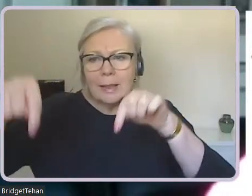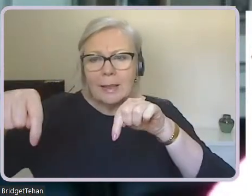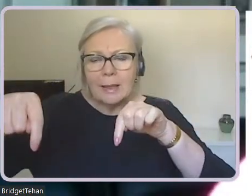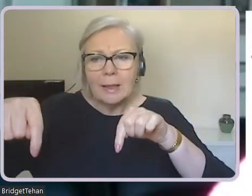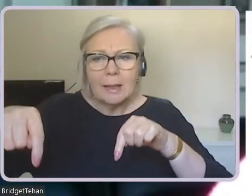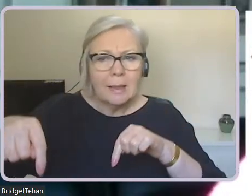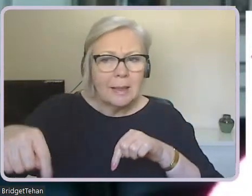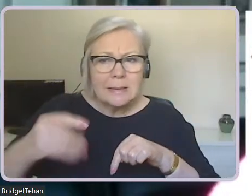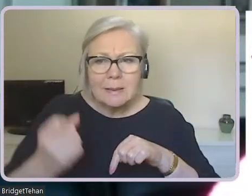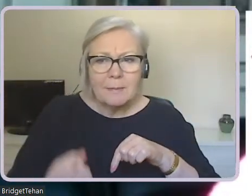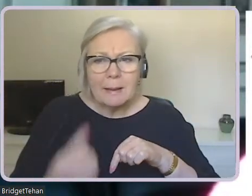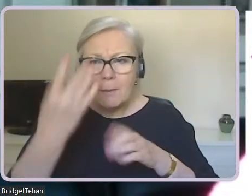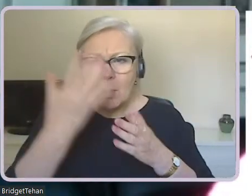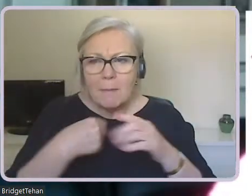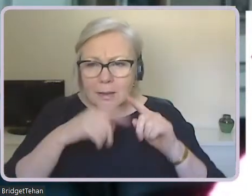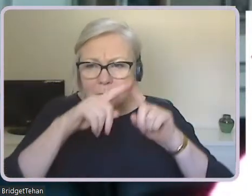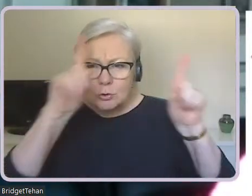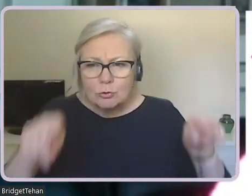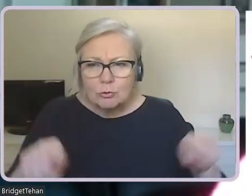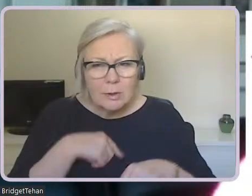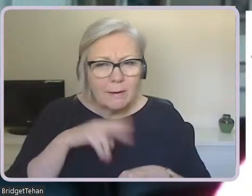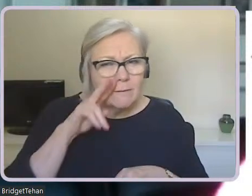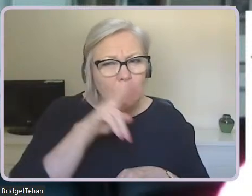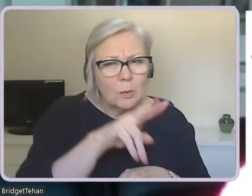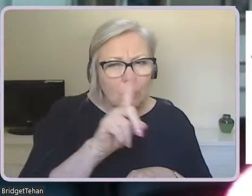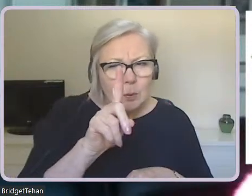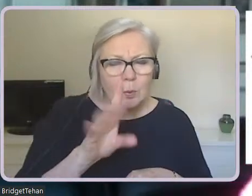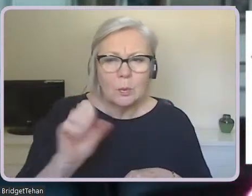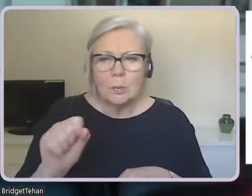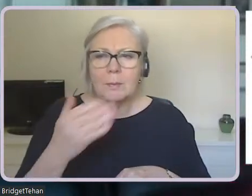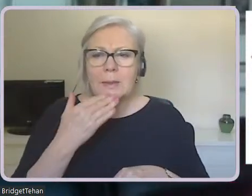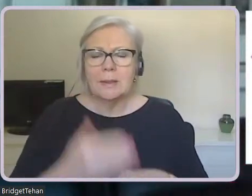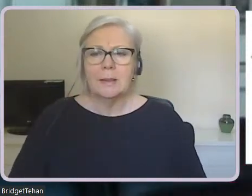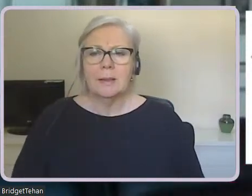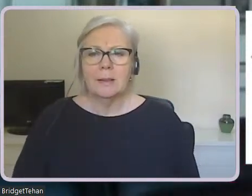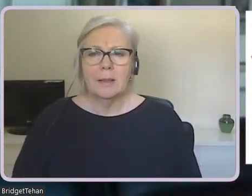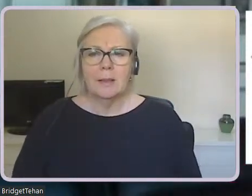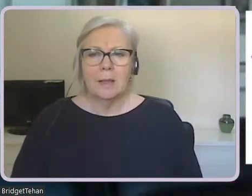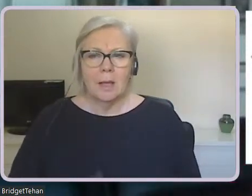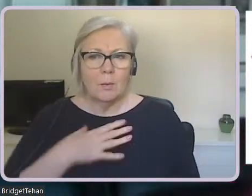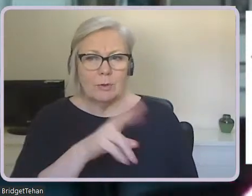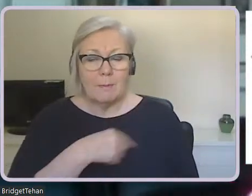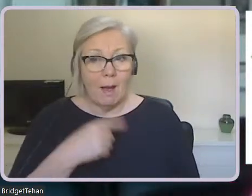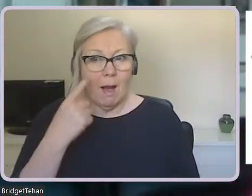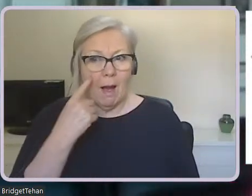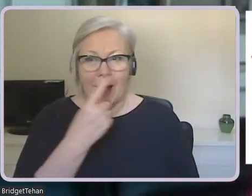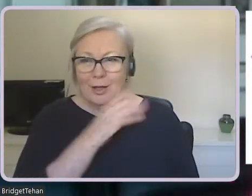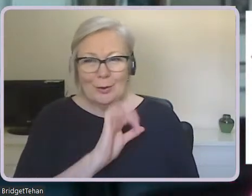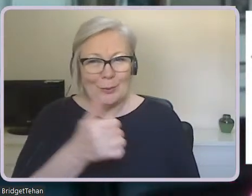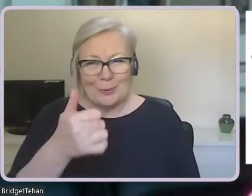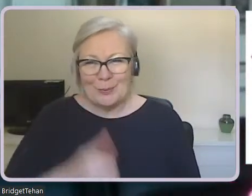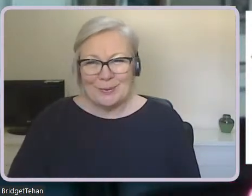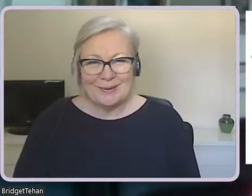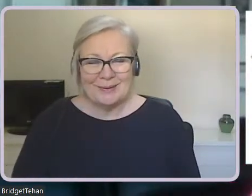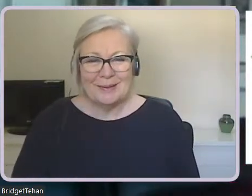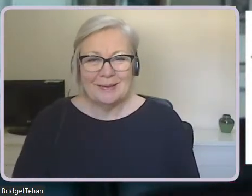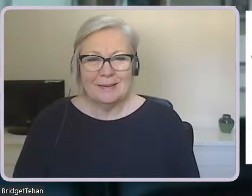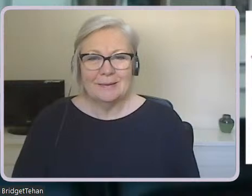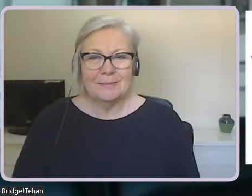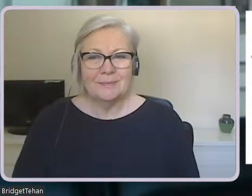come up on my screen. If I can just read it, my eyes aren't very good.